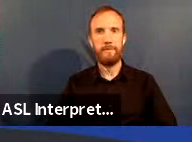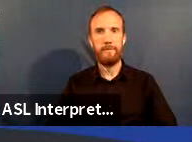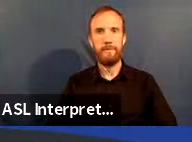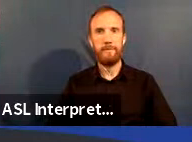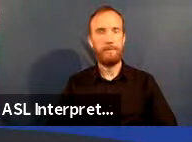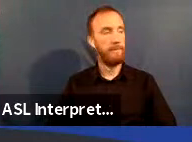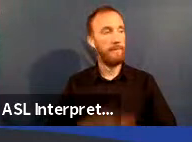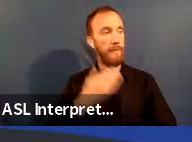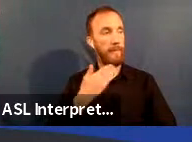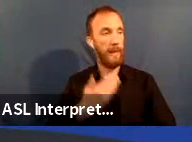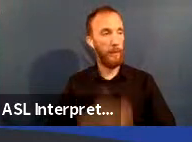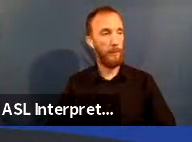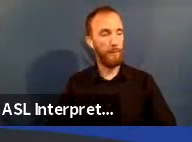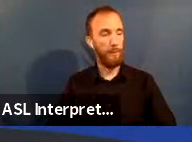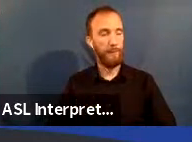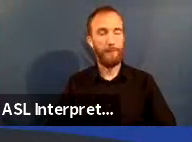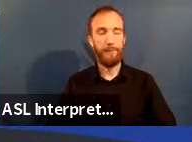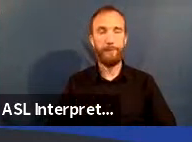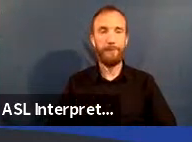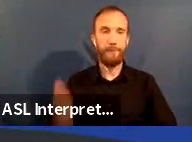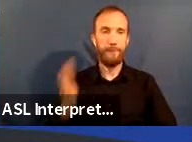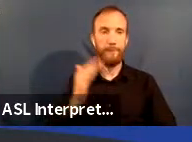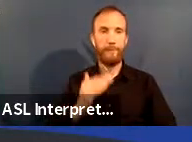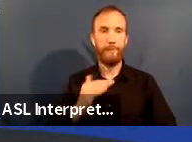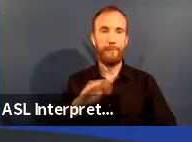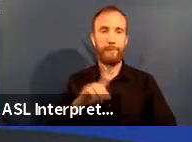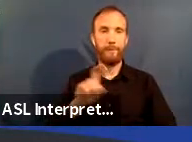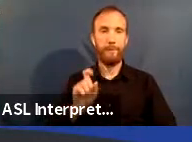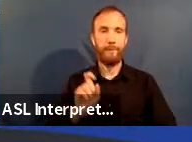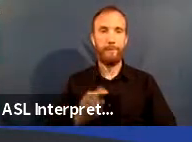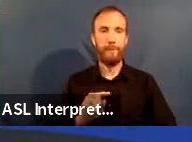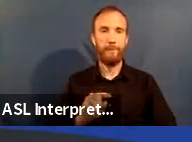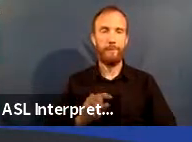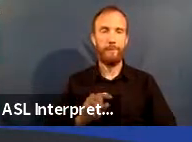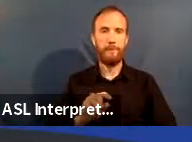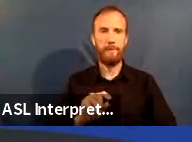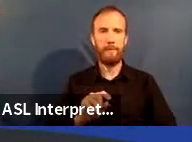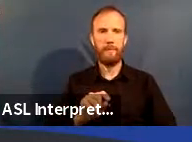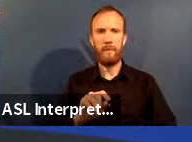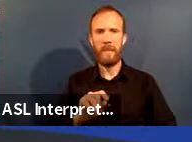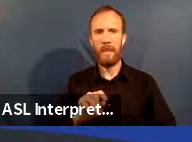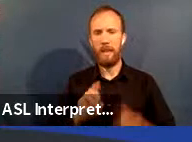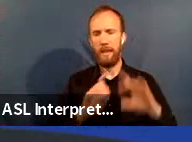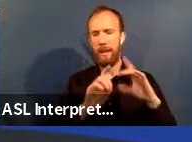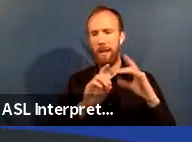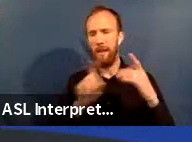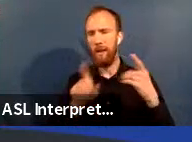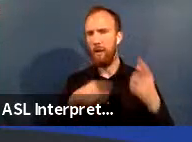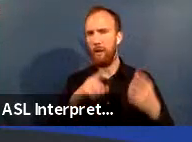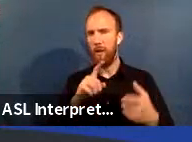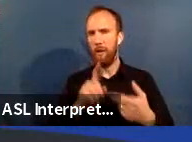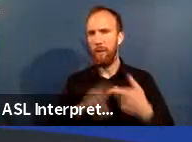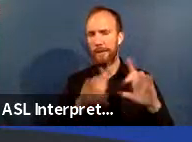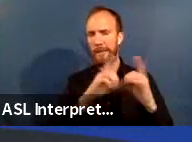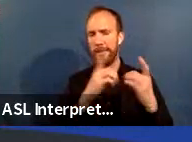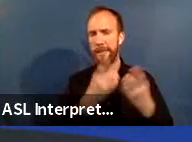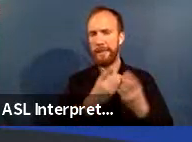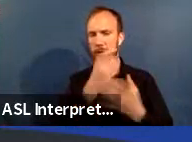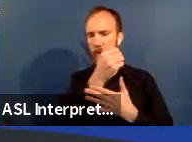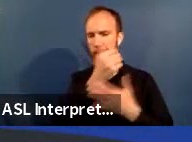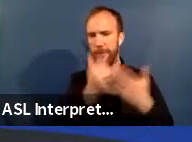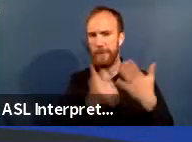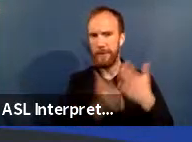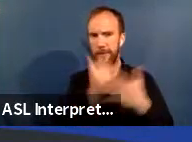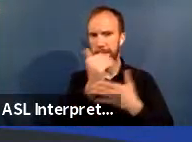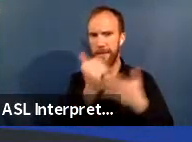Thank you. Next question is, how does the district prioritize projects? So I'll take that